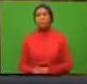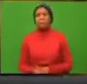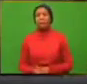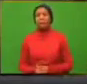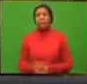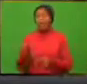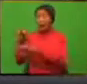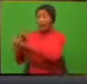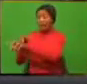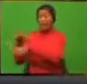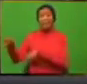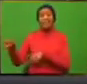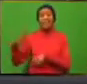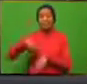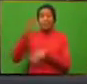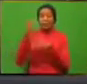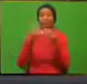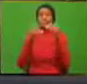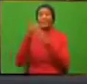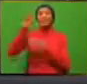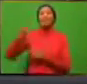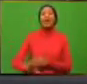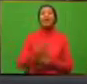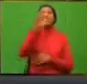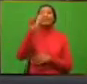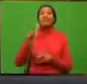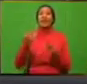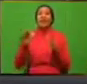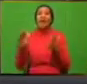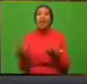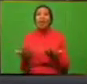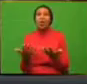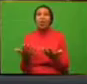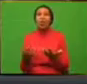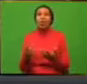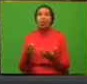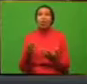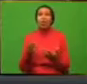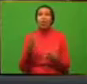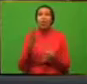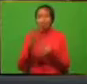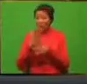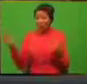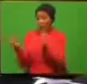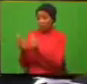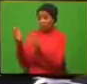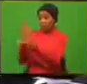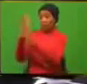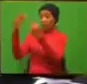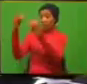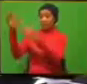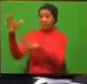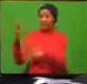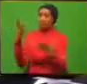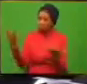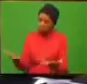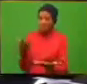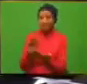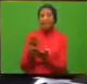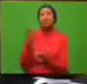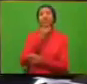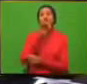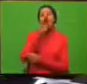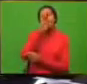In agriculture, we are building a South Africa by partnering with the private sector to enhance